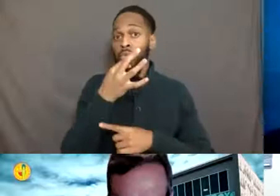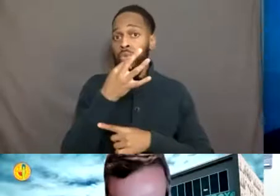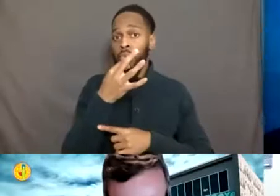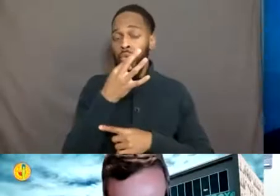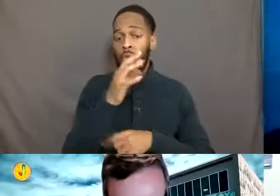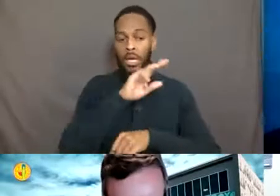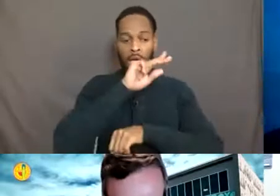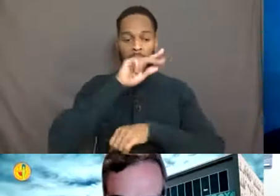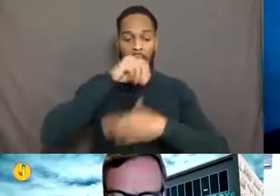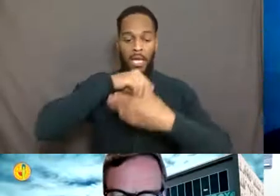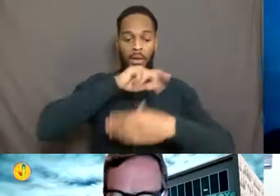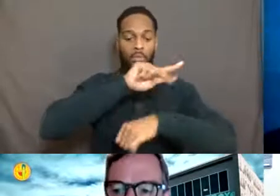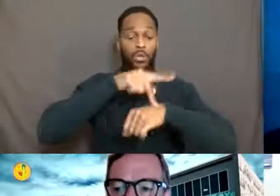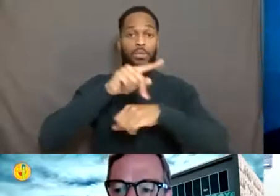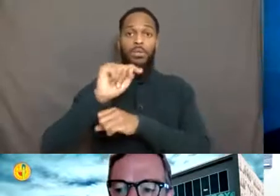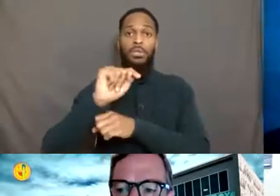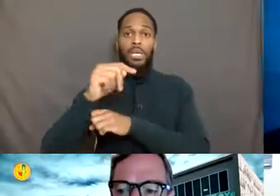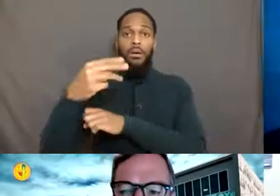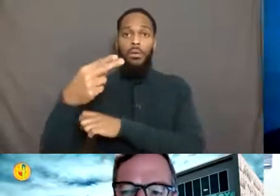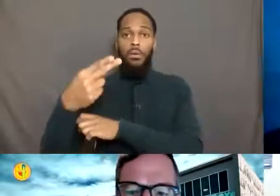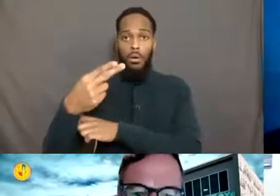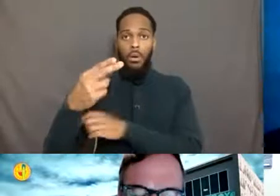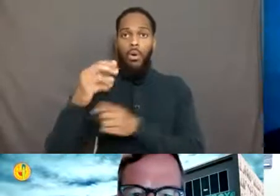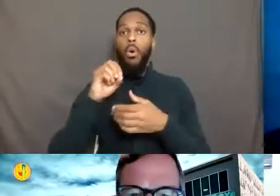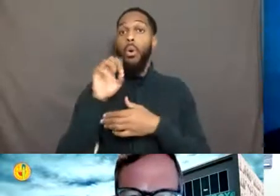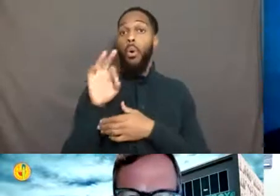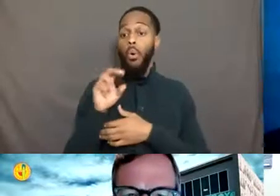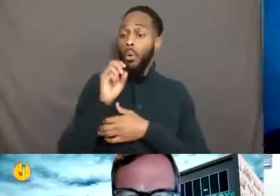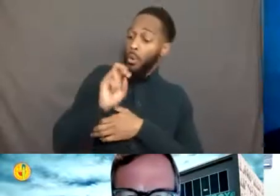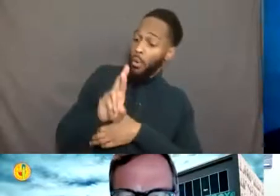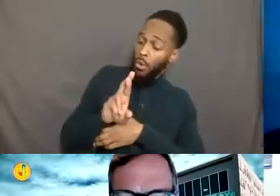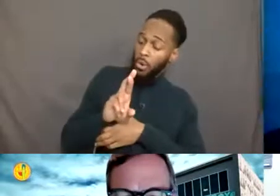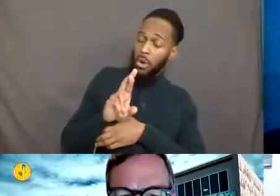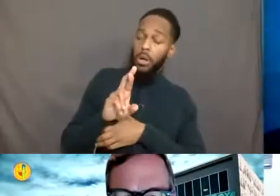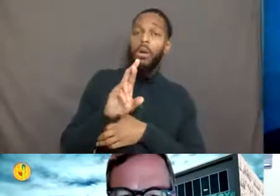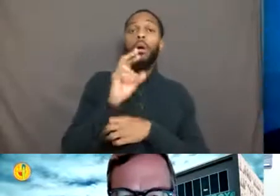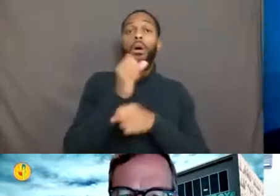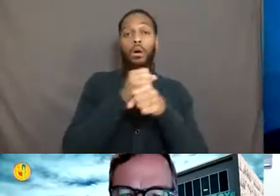town halls or coffee with the principals, so there'll be more on it. Parents,